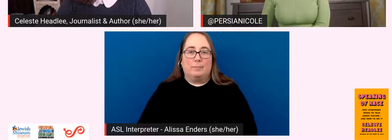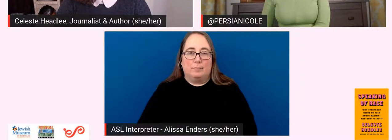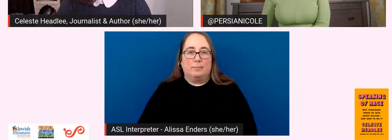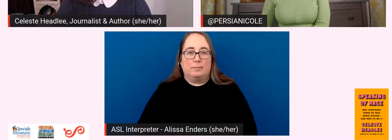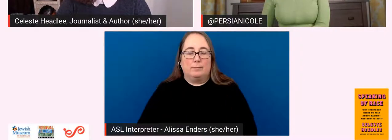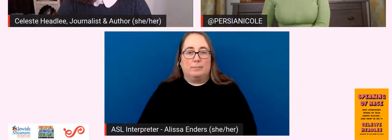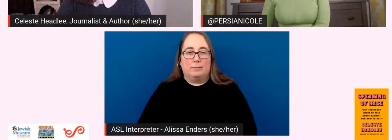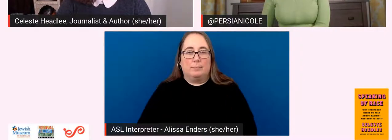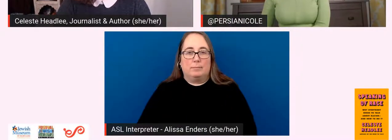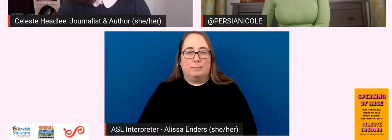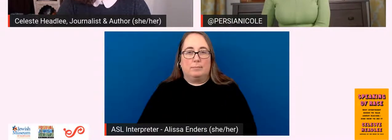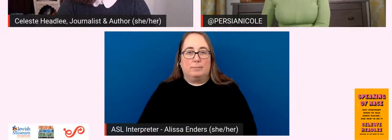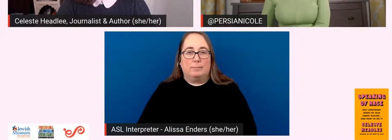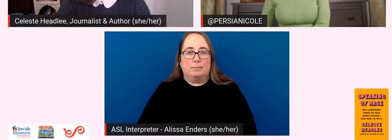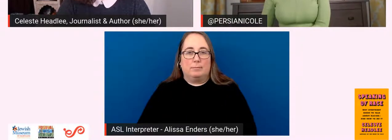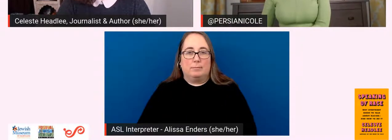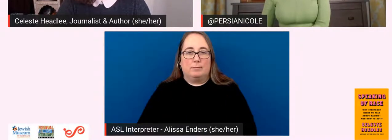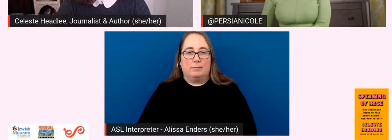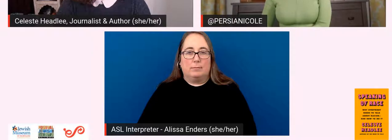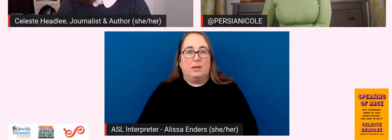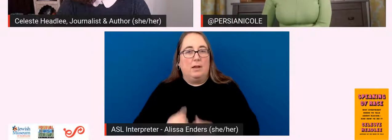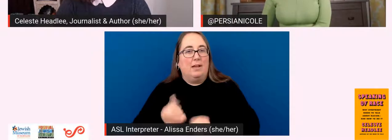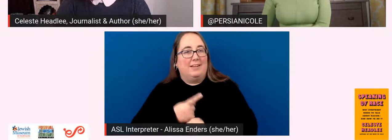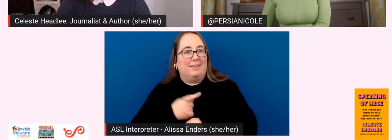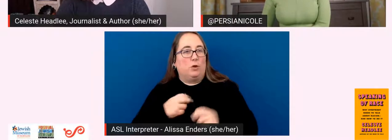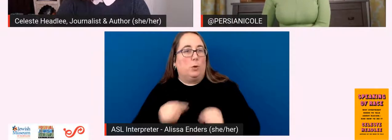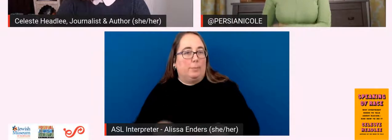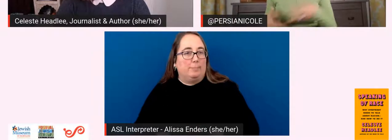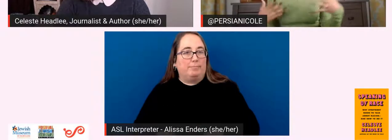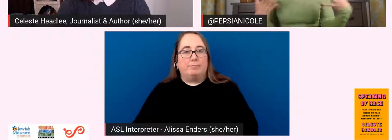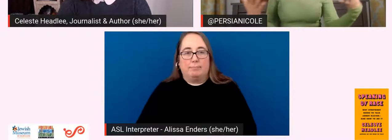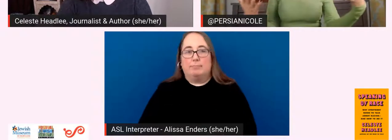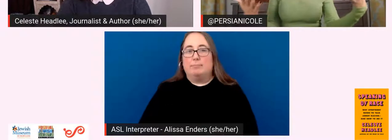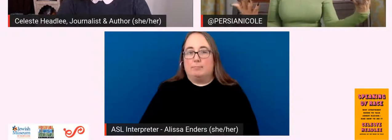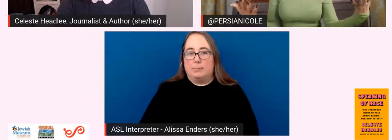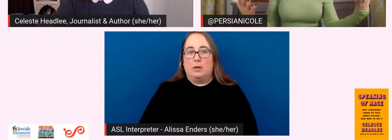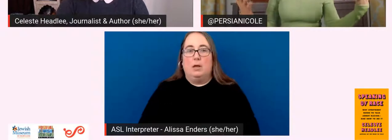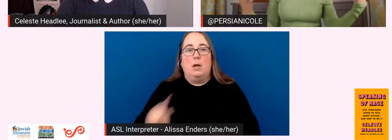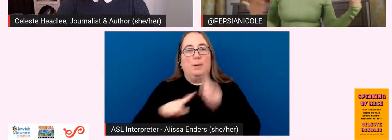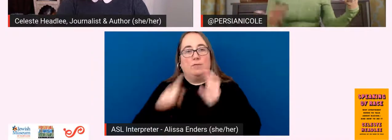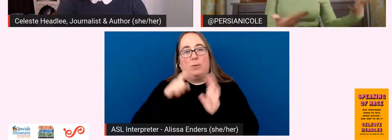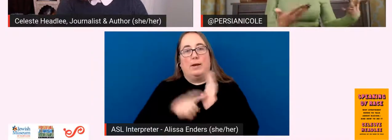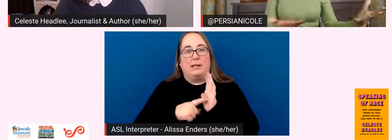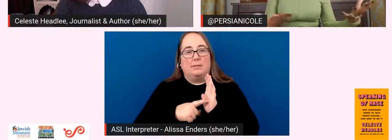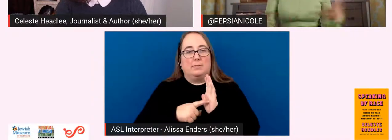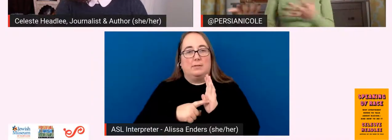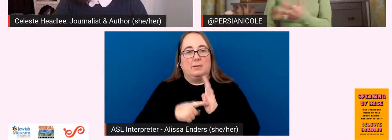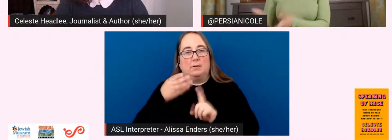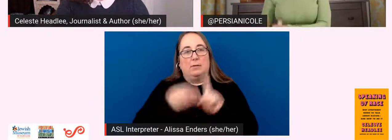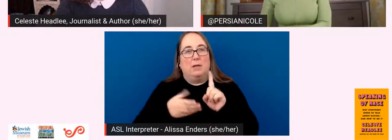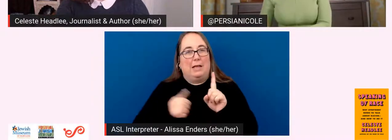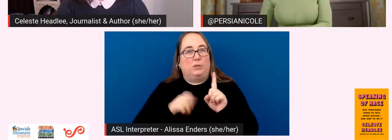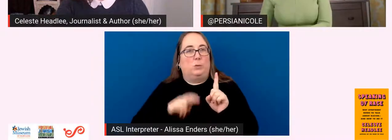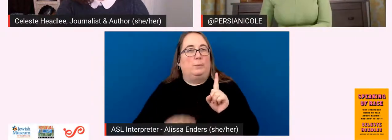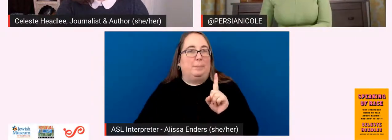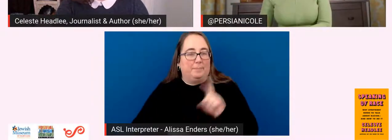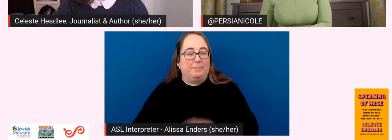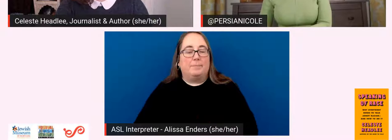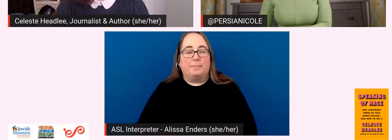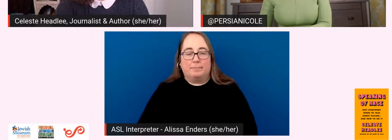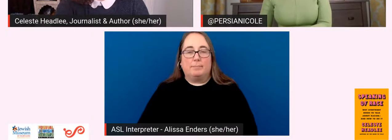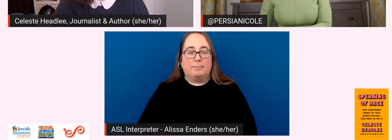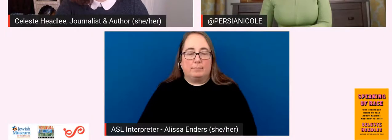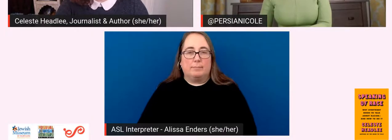Yeah. Yeah. At the end of the day, you're human. And that's what people have to recognize you as. I'm a human being.